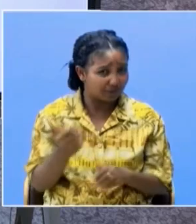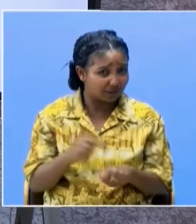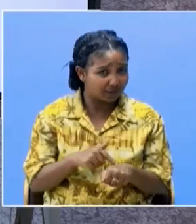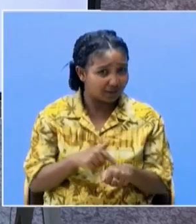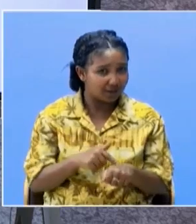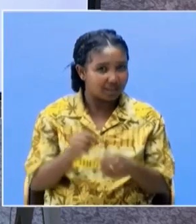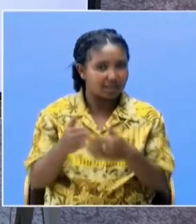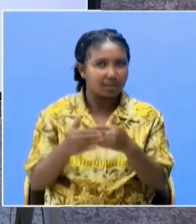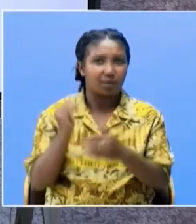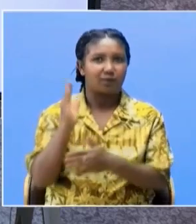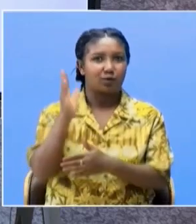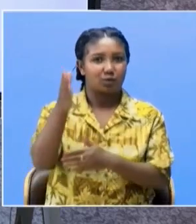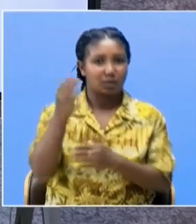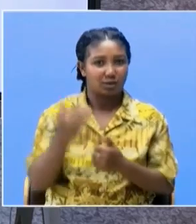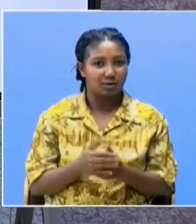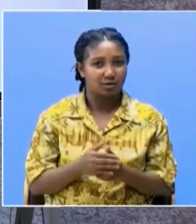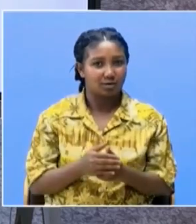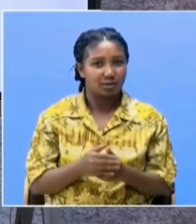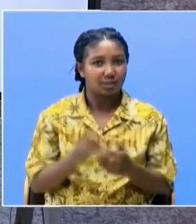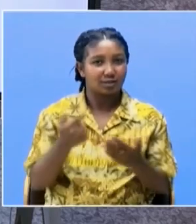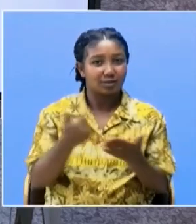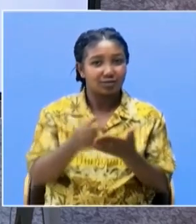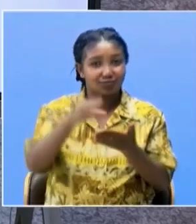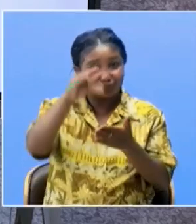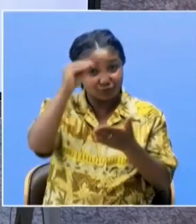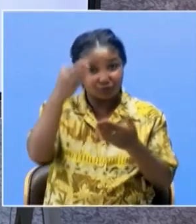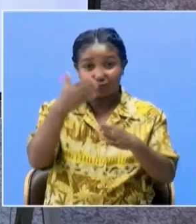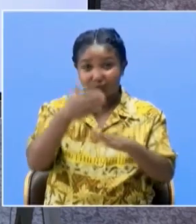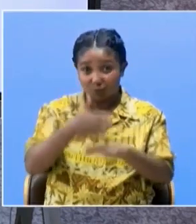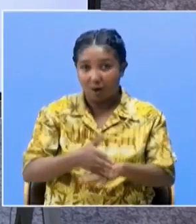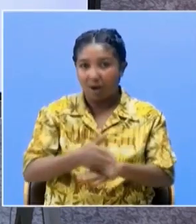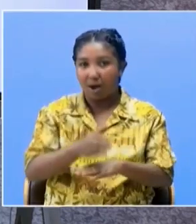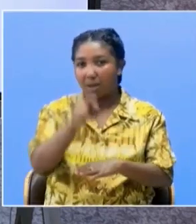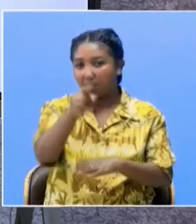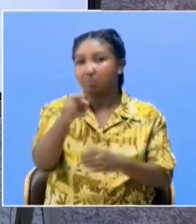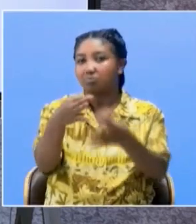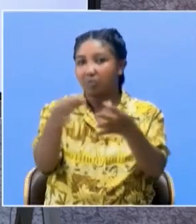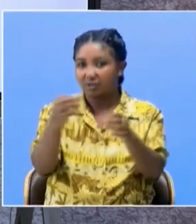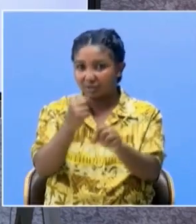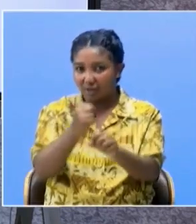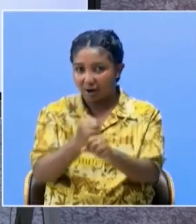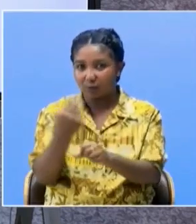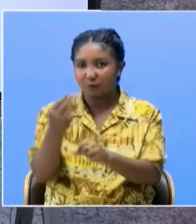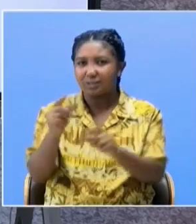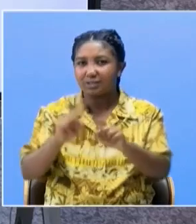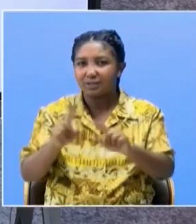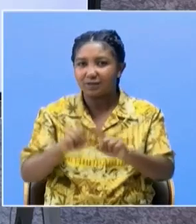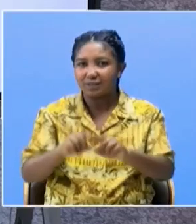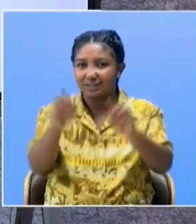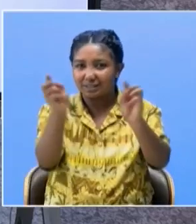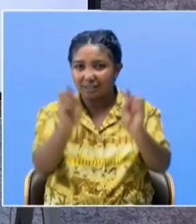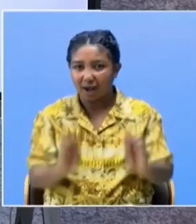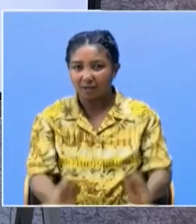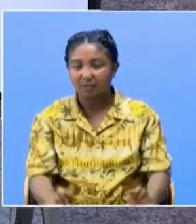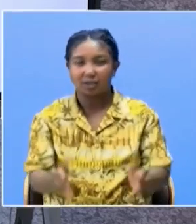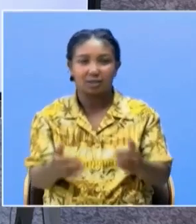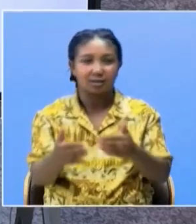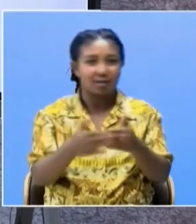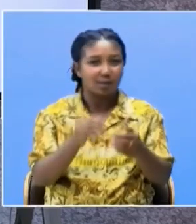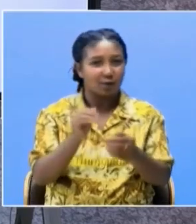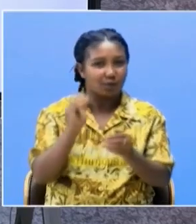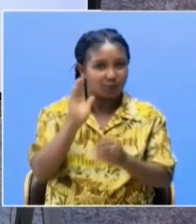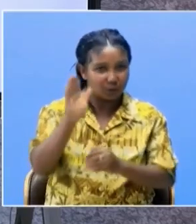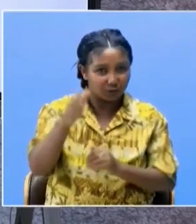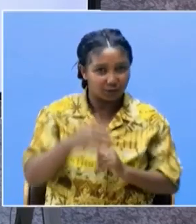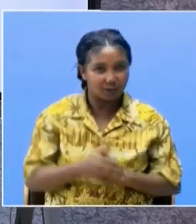Simple future, yeah. After this lesson, you will make some sentences using different structures in simple future,